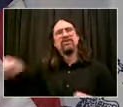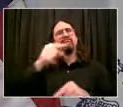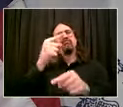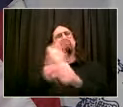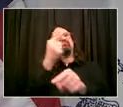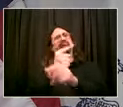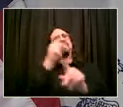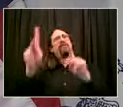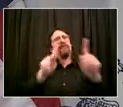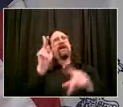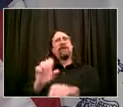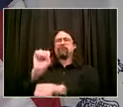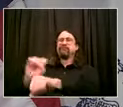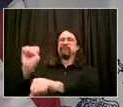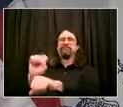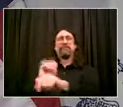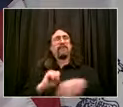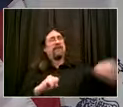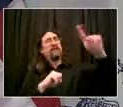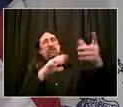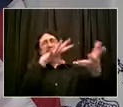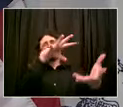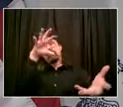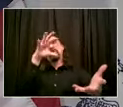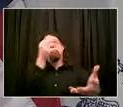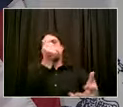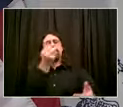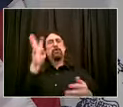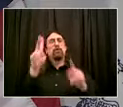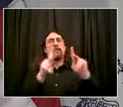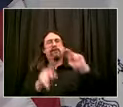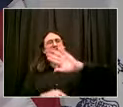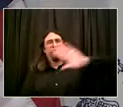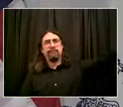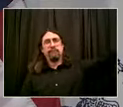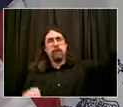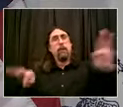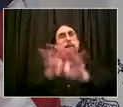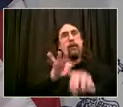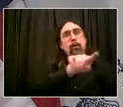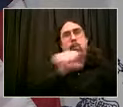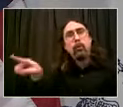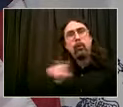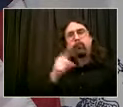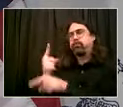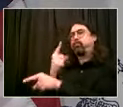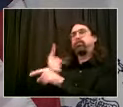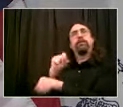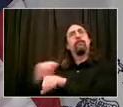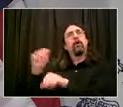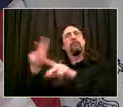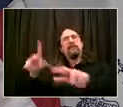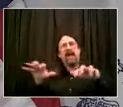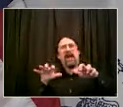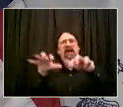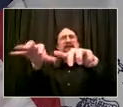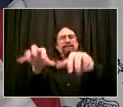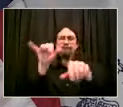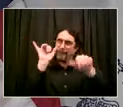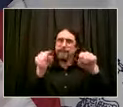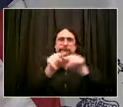through this crisis and every other challenge we've ever had, and you're going to bring New York City back. So yeah, it's a marathon,